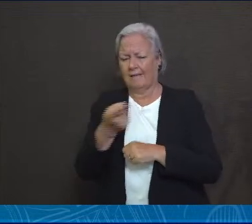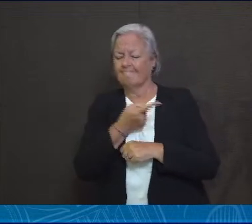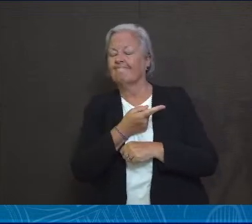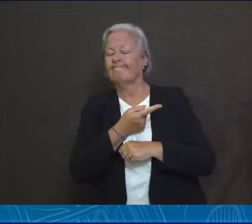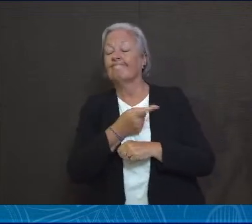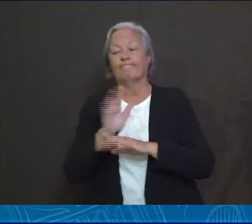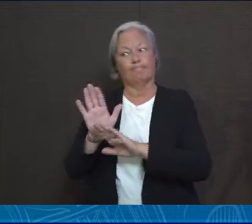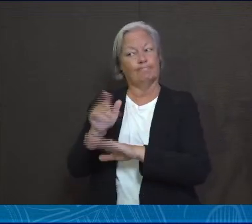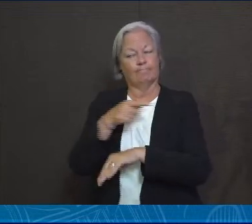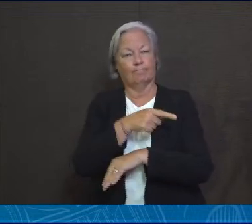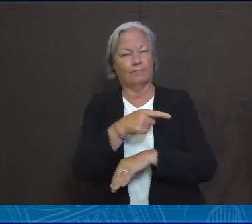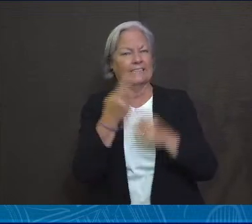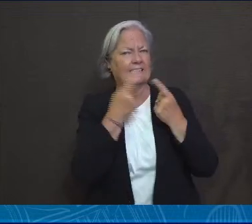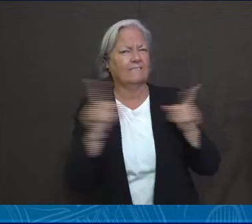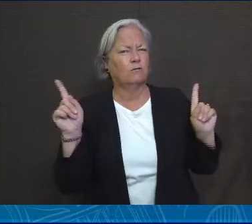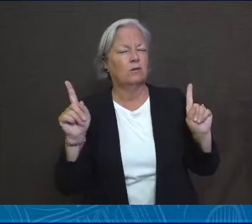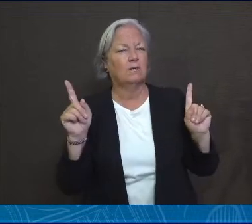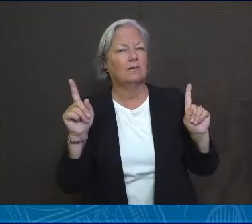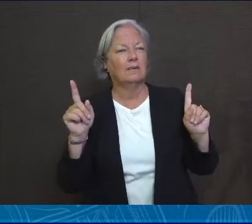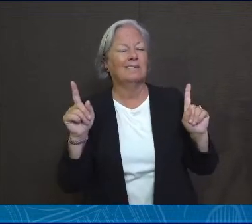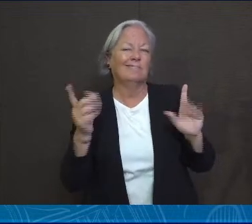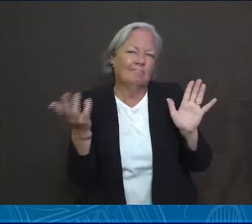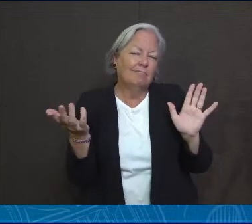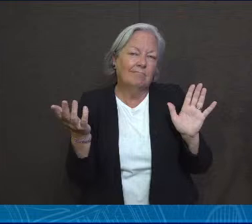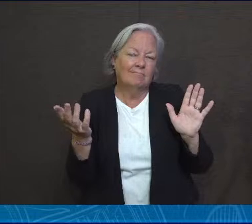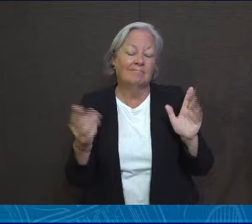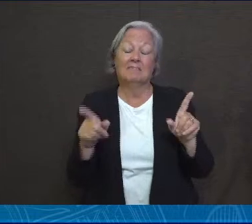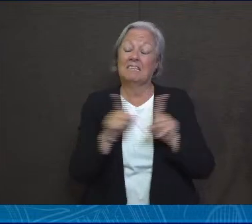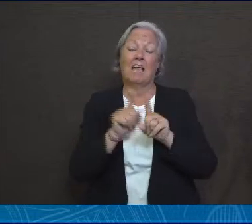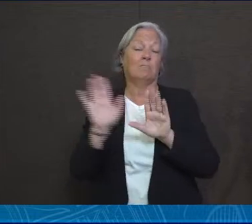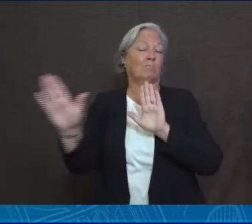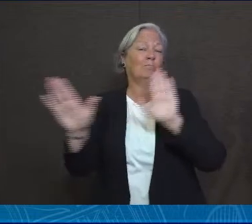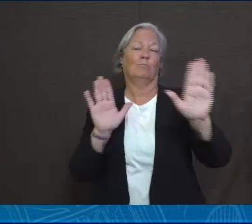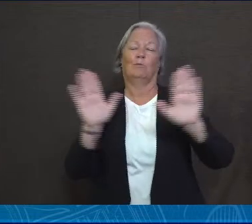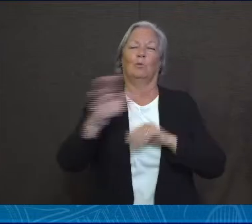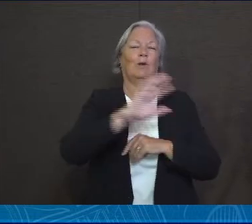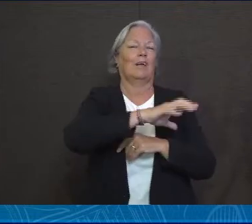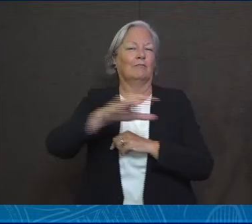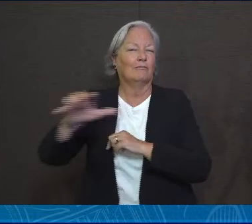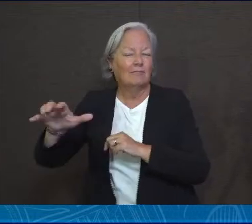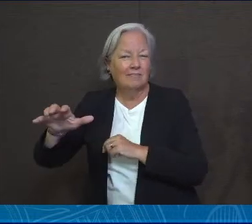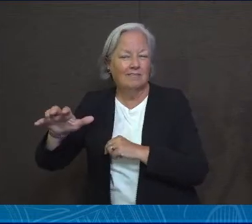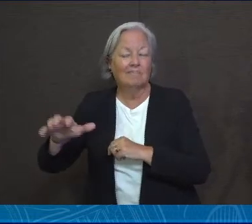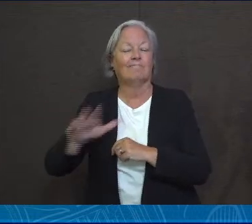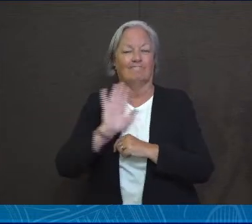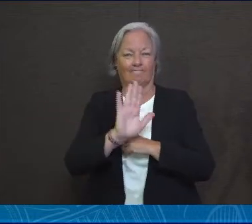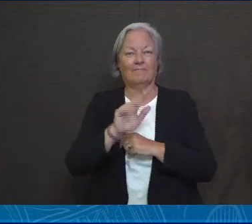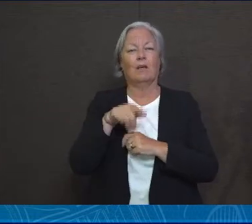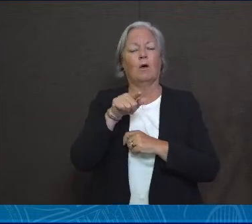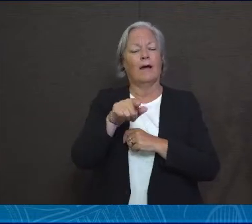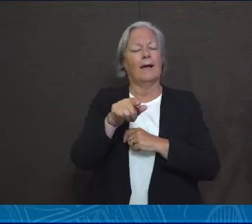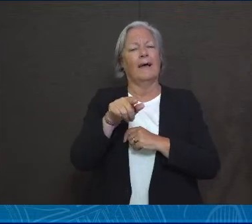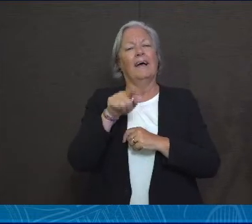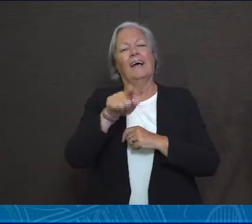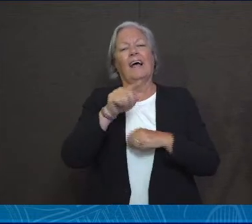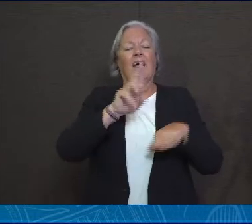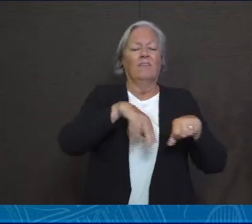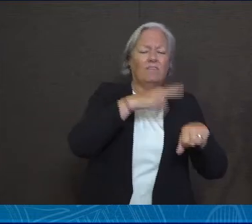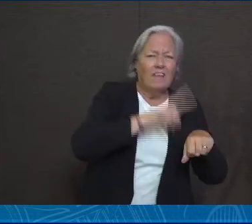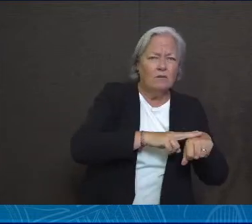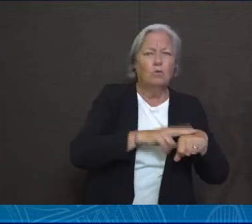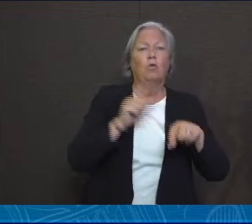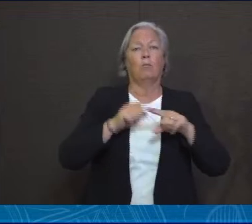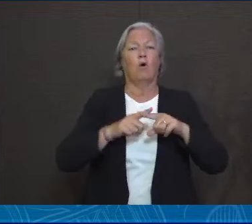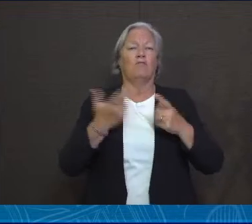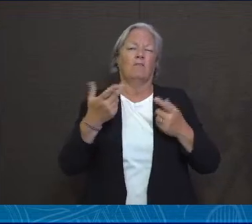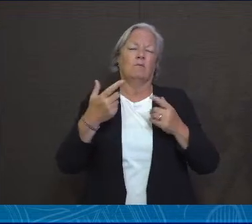us, I think it's relevant for each country. The level of maturity of data is very different between national, state, and local